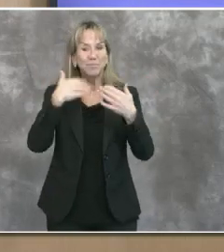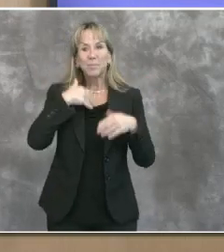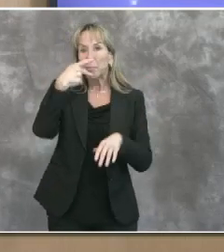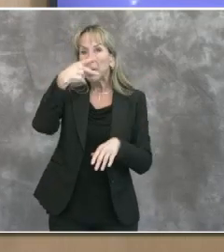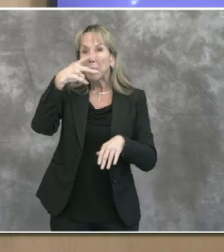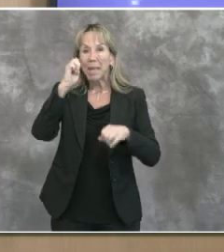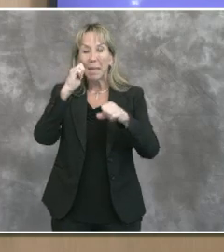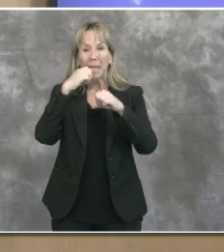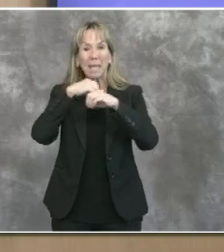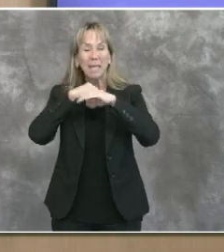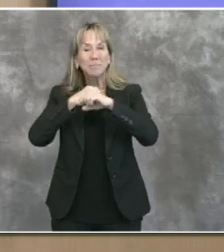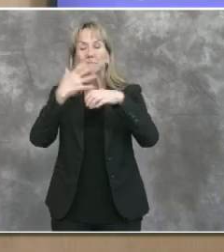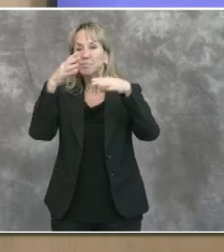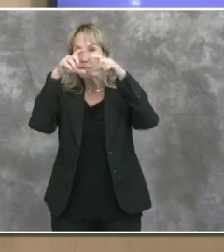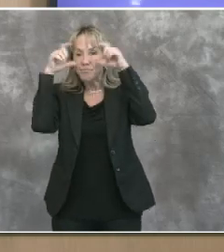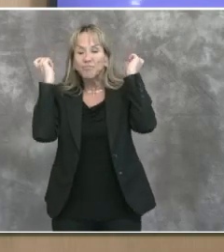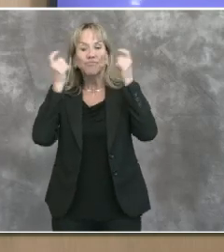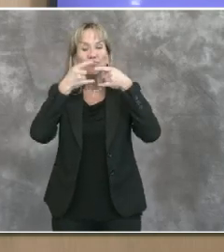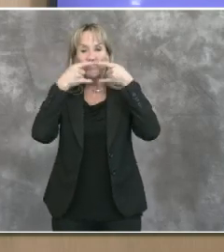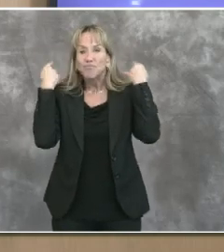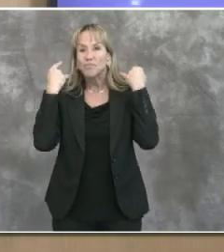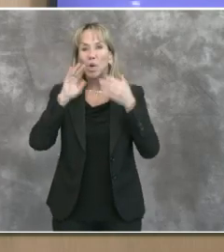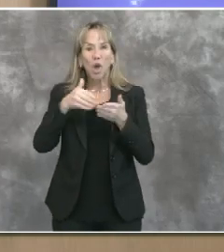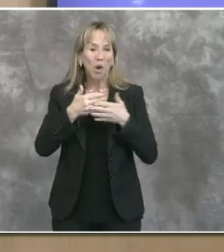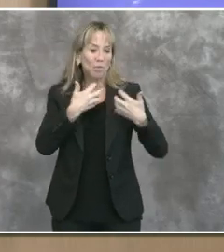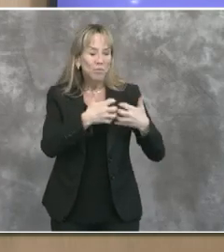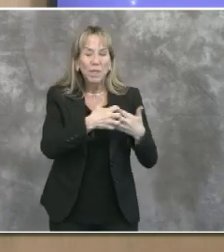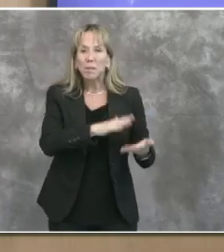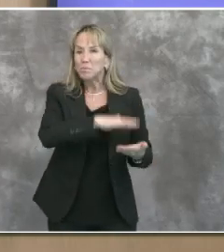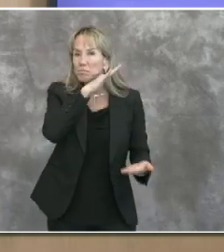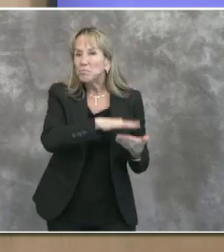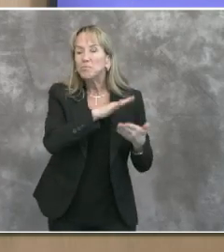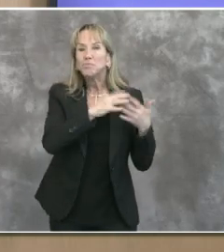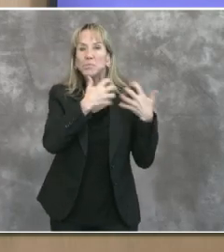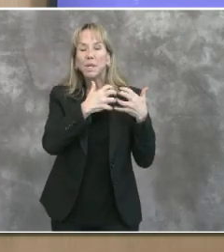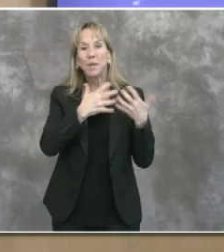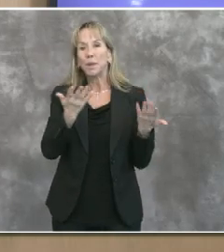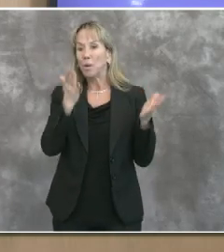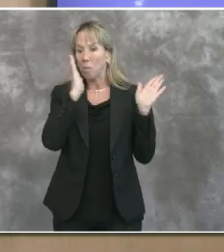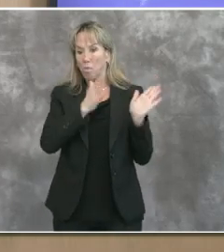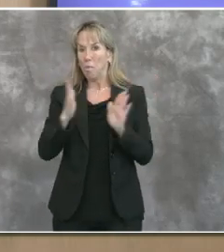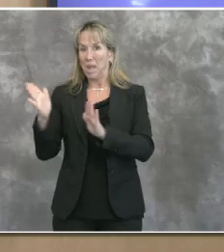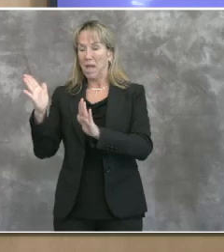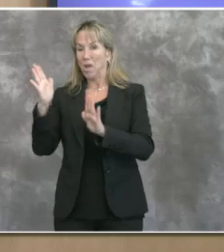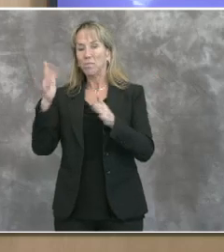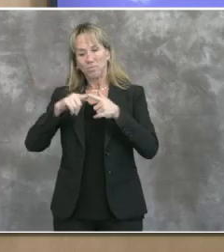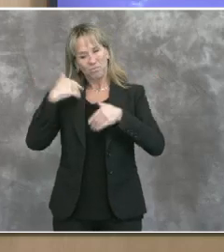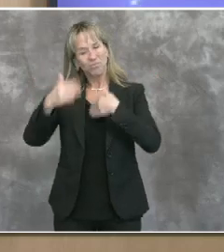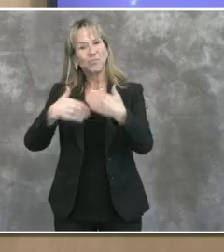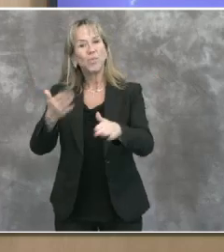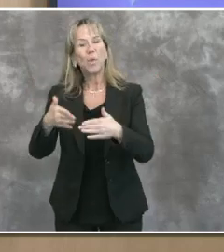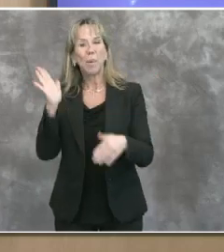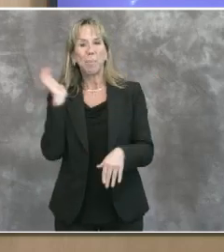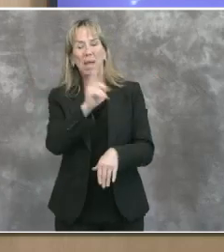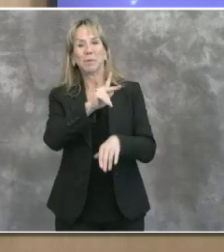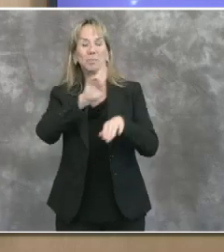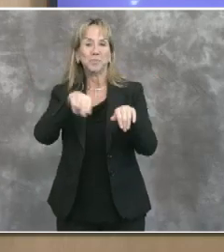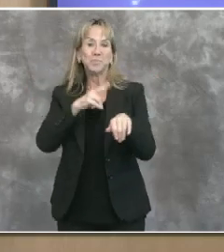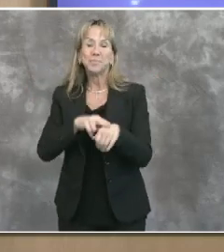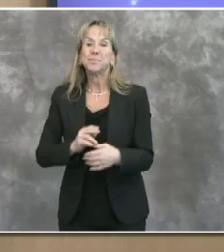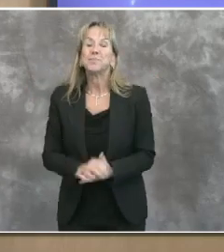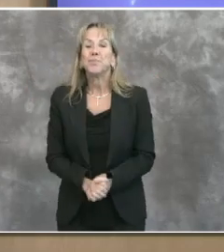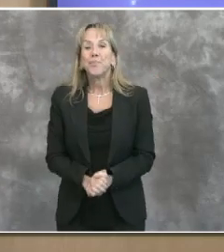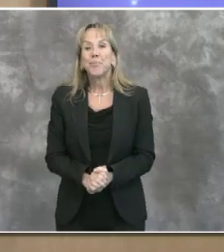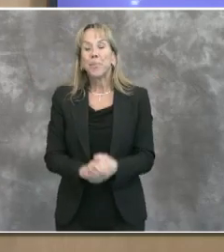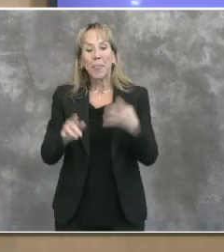protective equipment, the ventilators, all of the components that go into that to prepare our region to move forward. Fourth was the